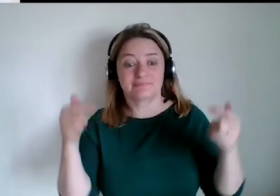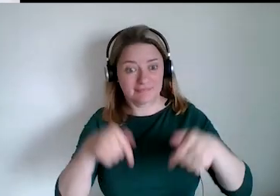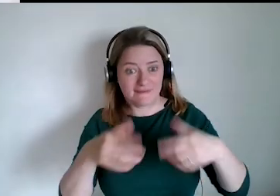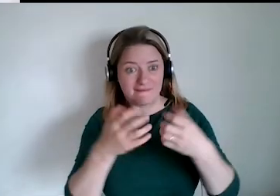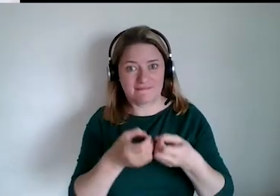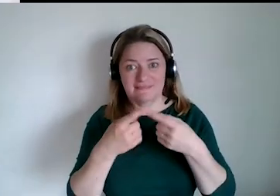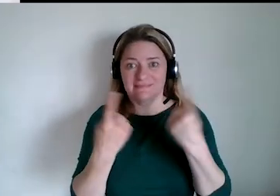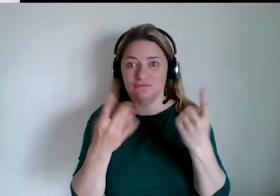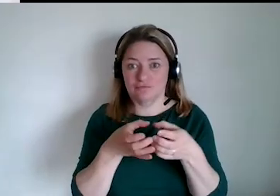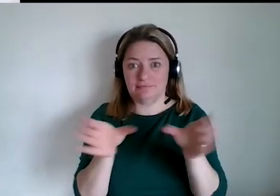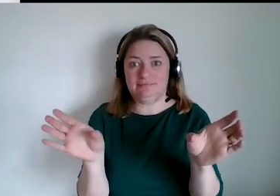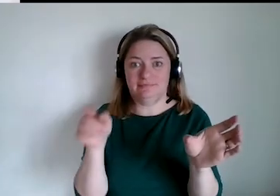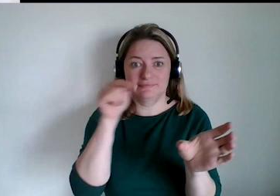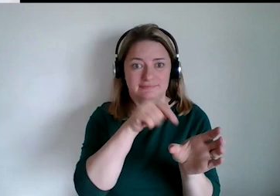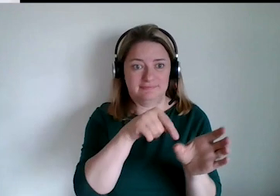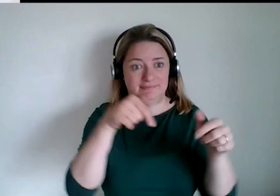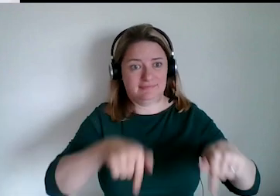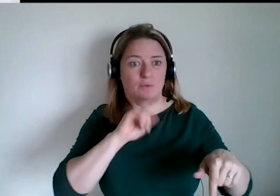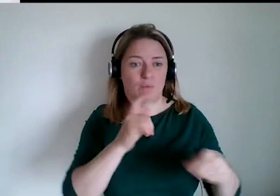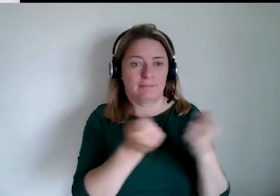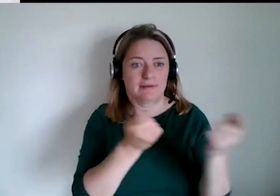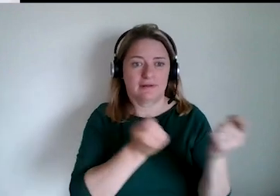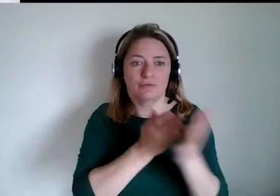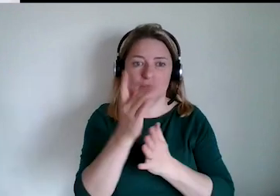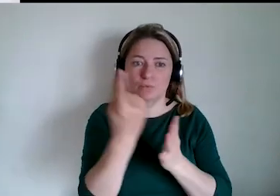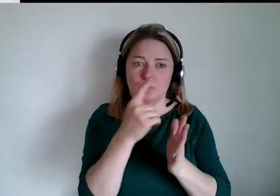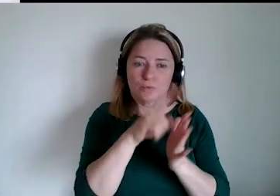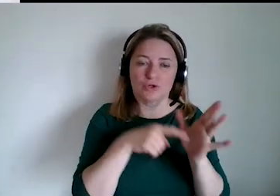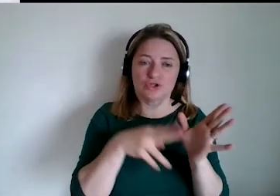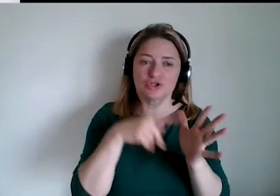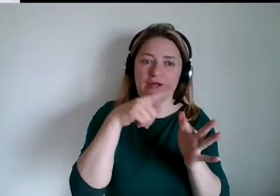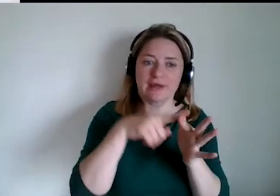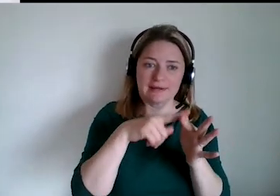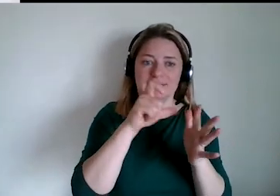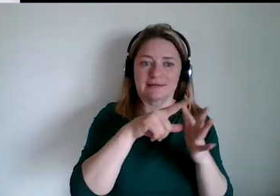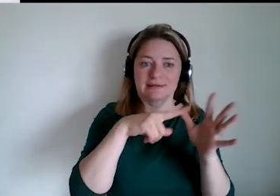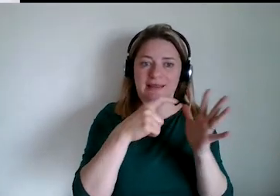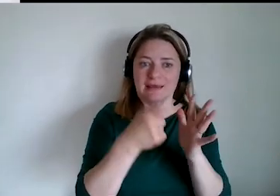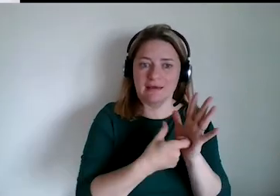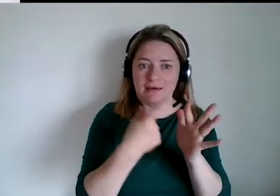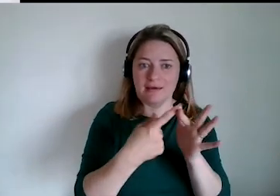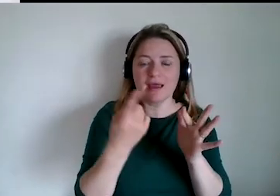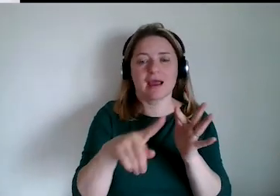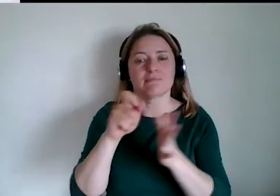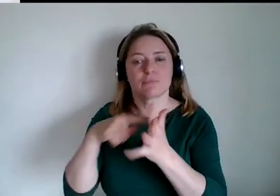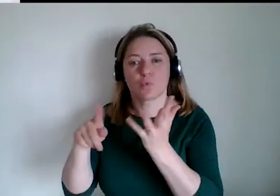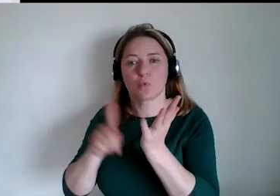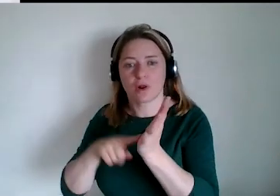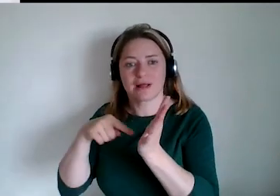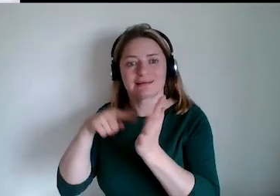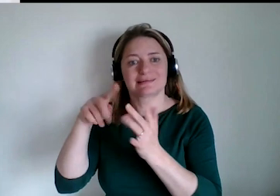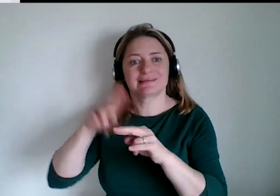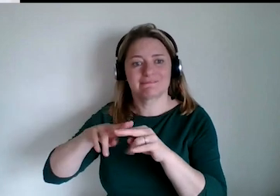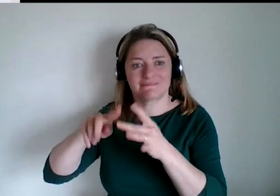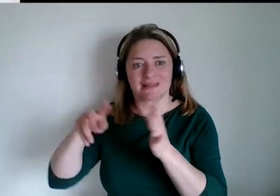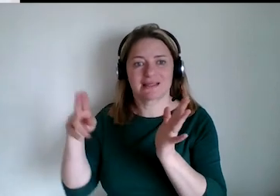you with Jane Dacre and Paul Tiffin. And they're going to talk about the UK Medical Education Database. So